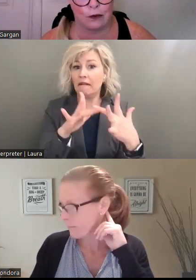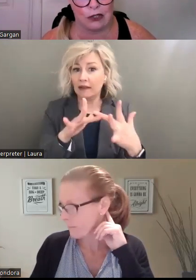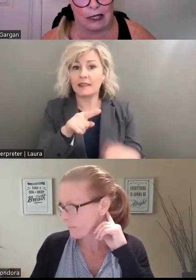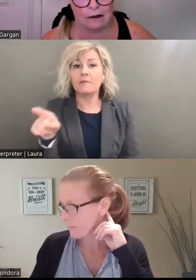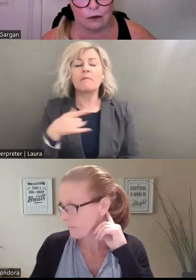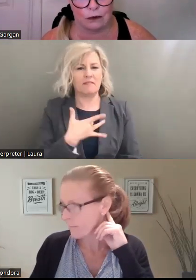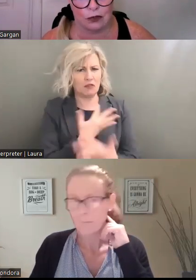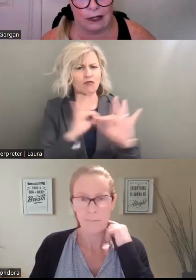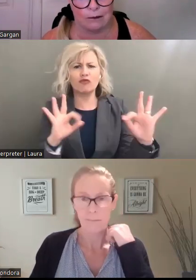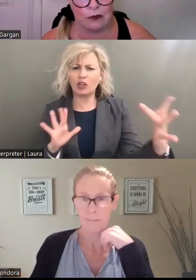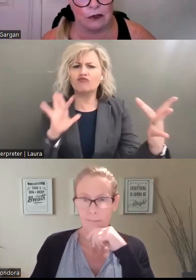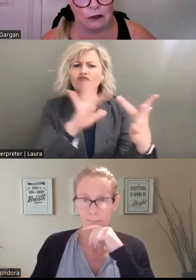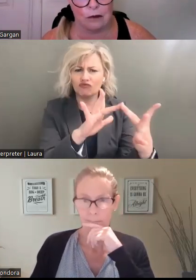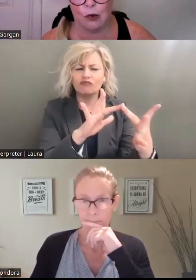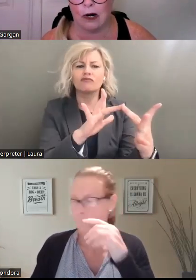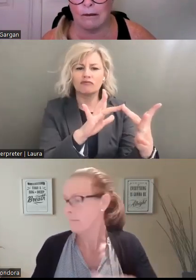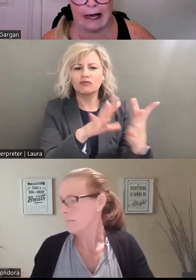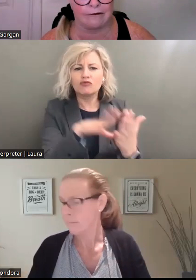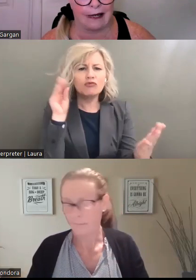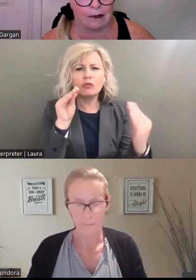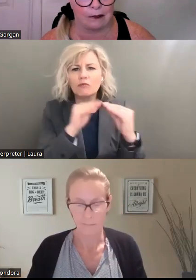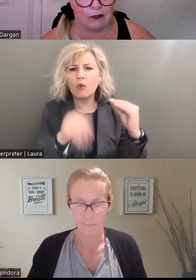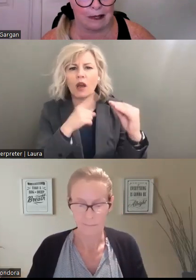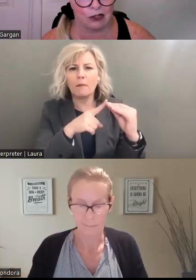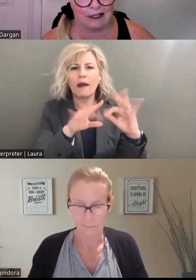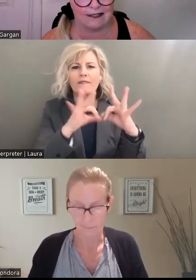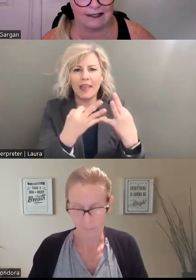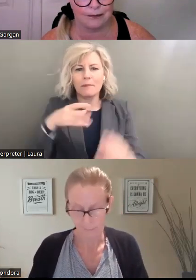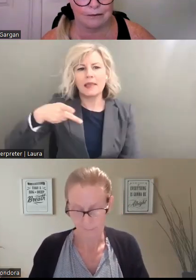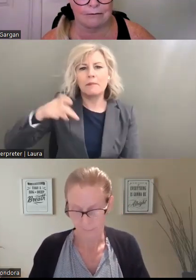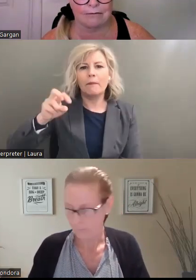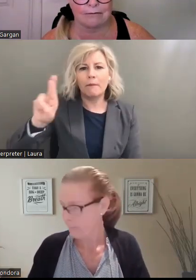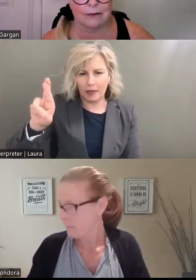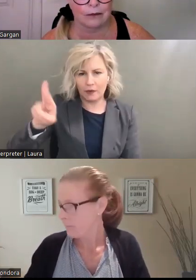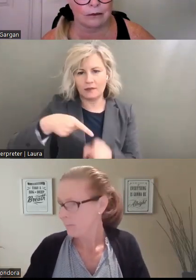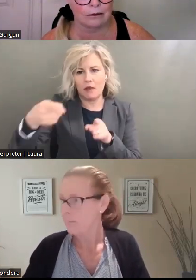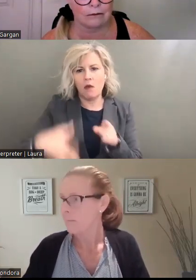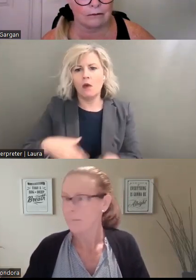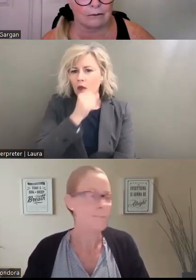free to reach out to them to learn more about family peer specialists.